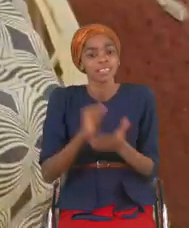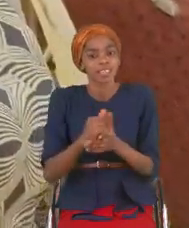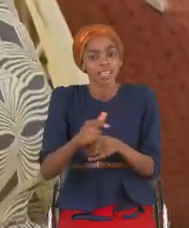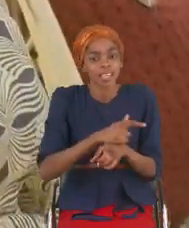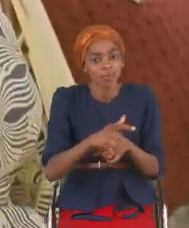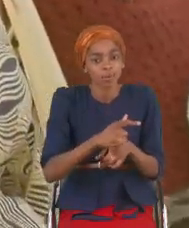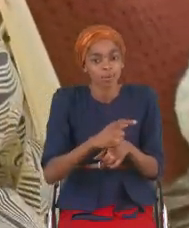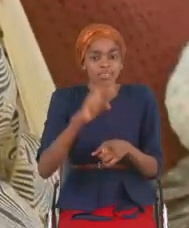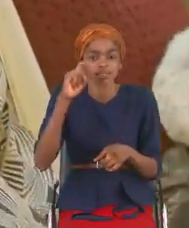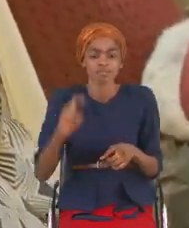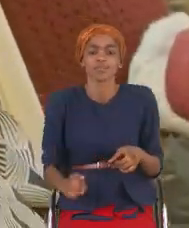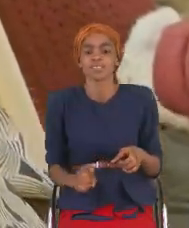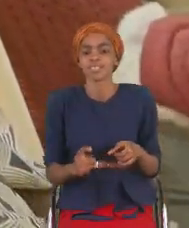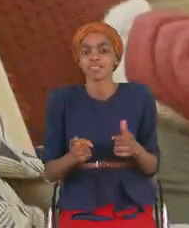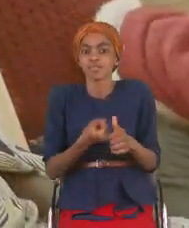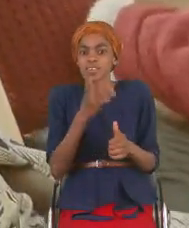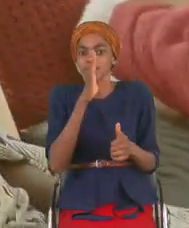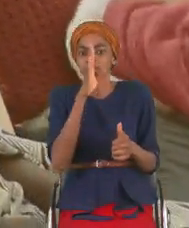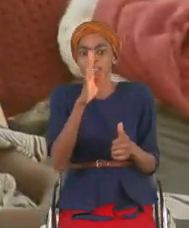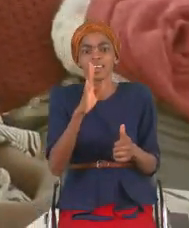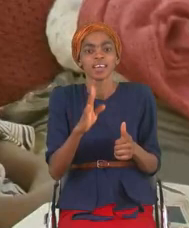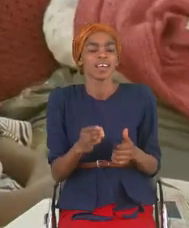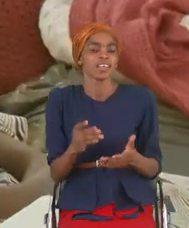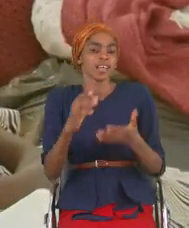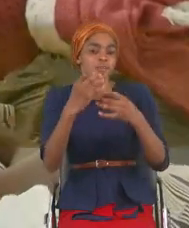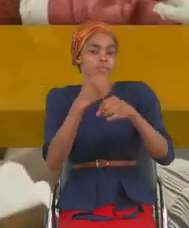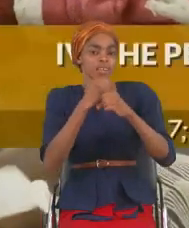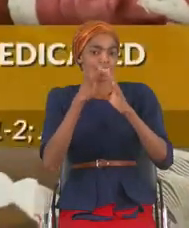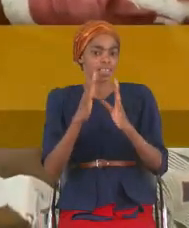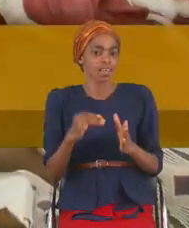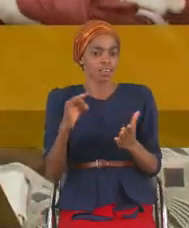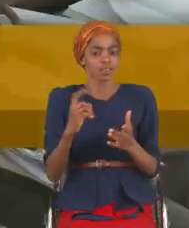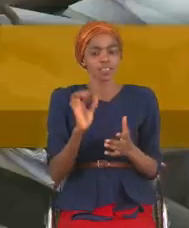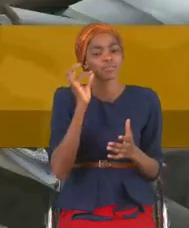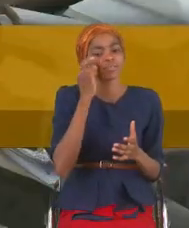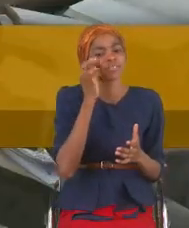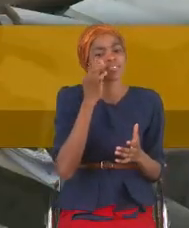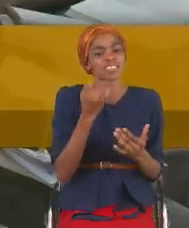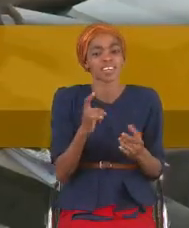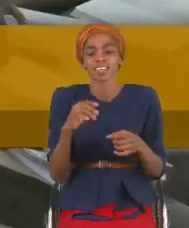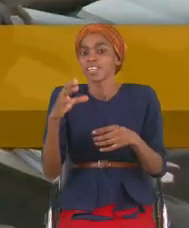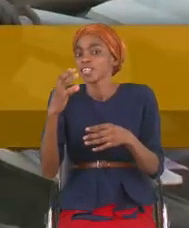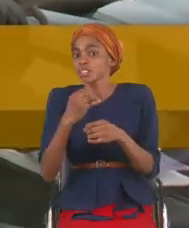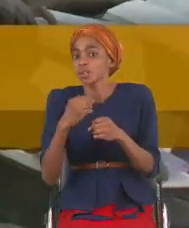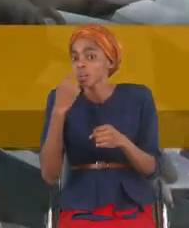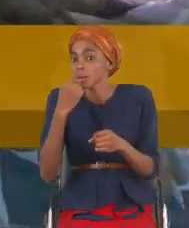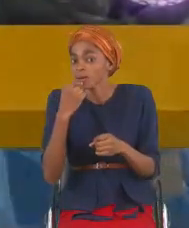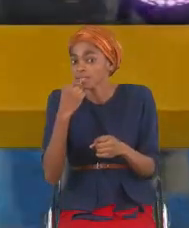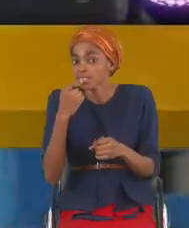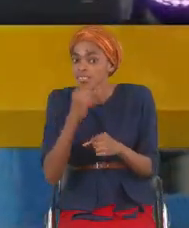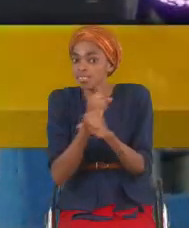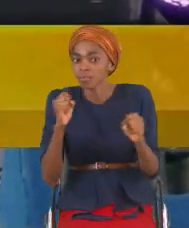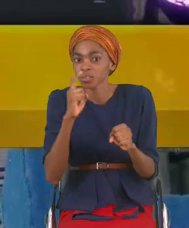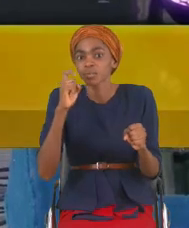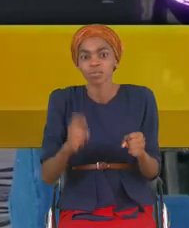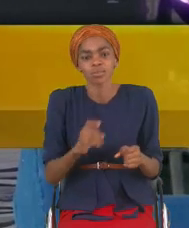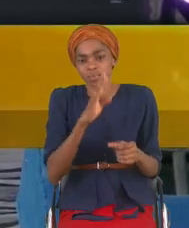must be forced particularly of the fruits you're talking about salvation you must be partake of